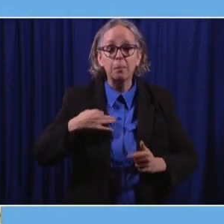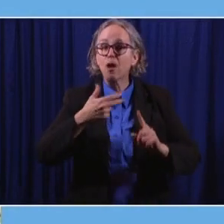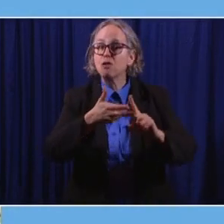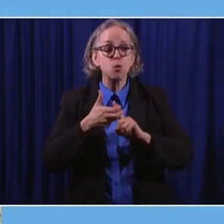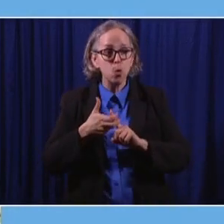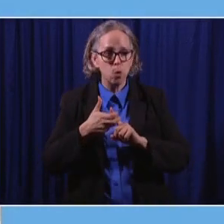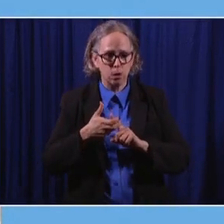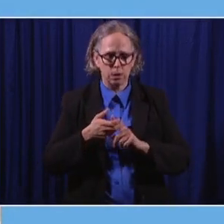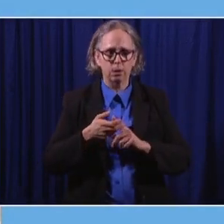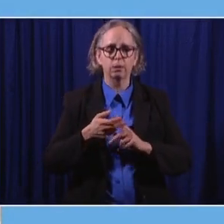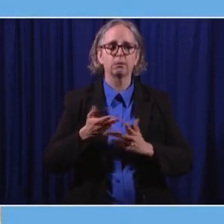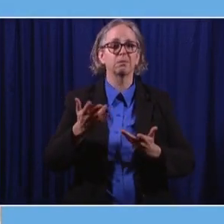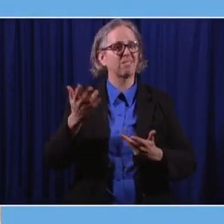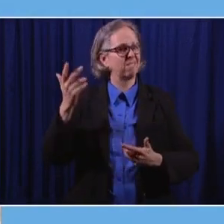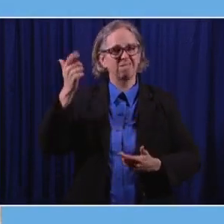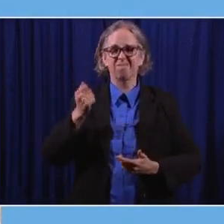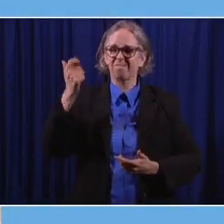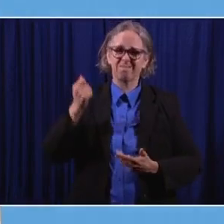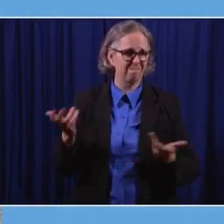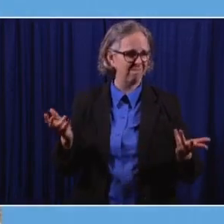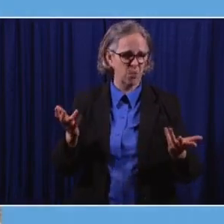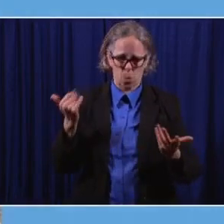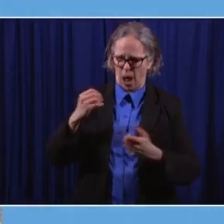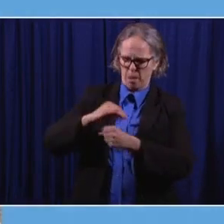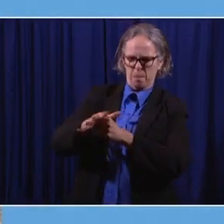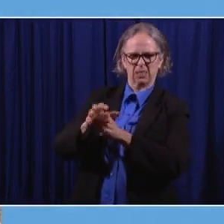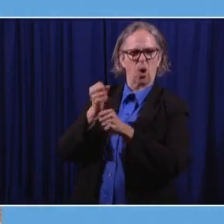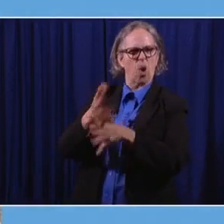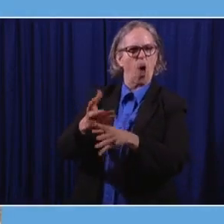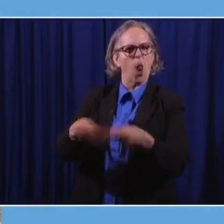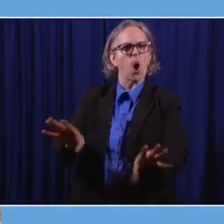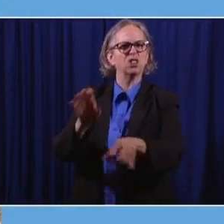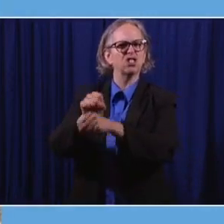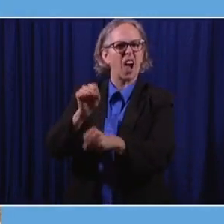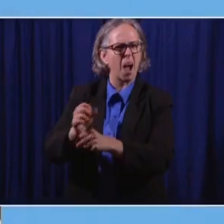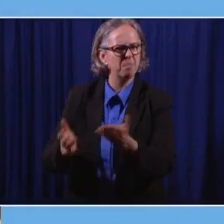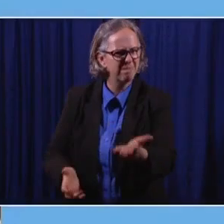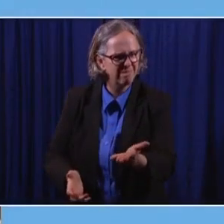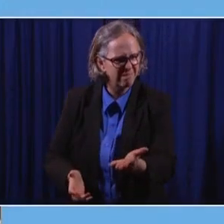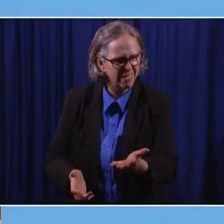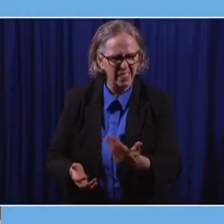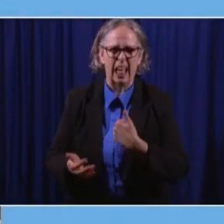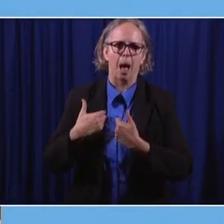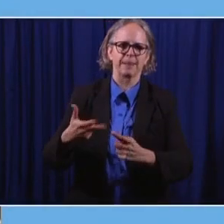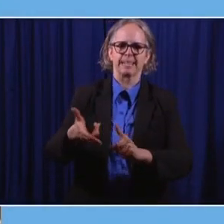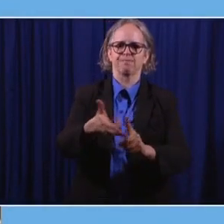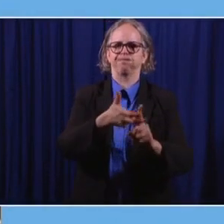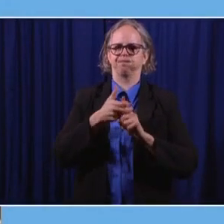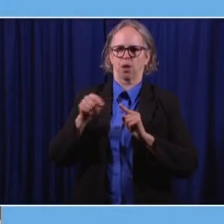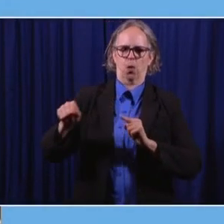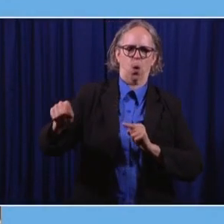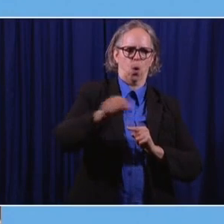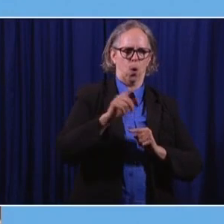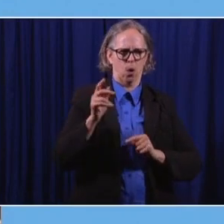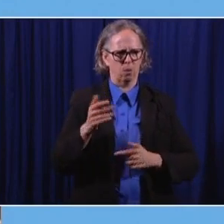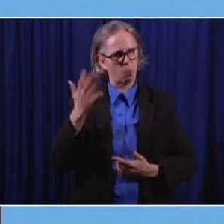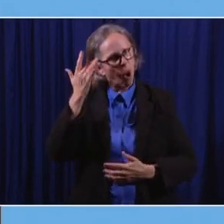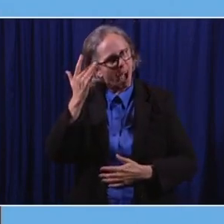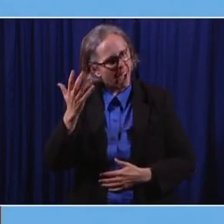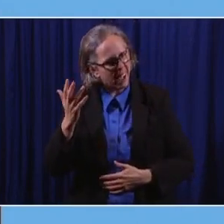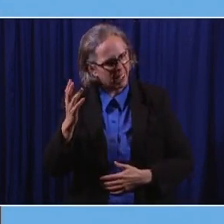to the pandemic, which was some of the main reasons why, Kroger was an option for them, because the other companies that they were working for, as far